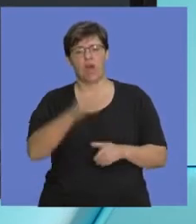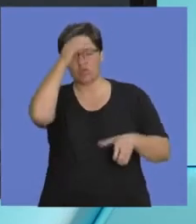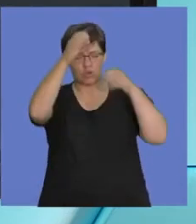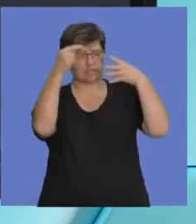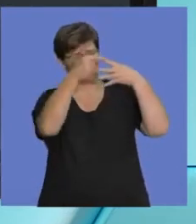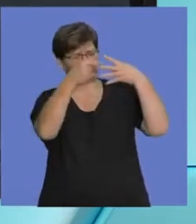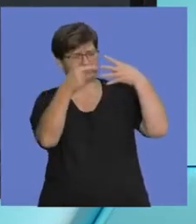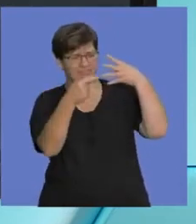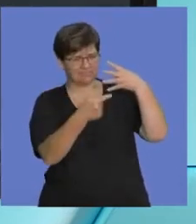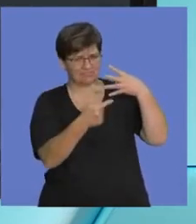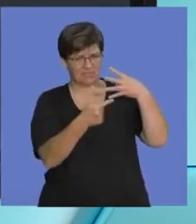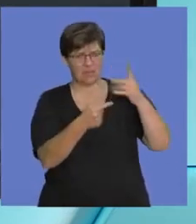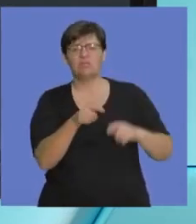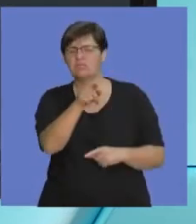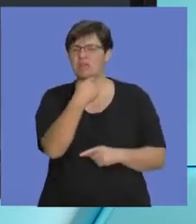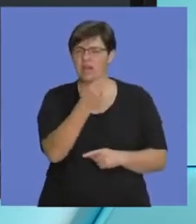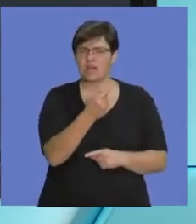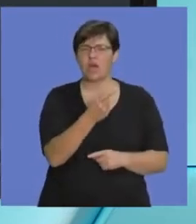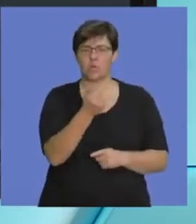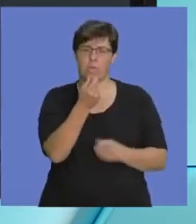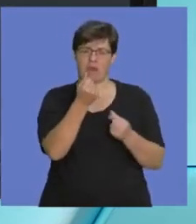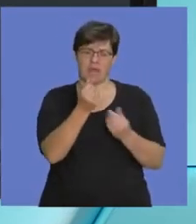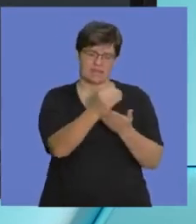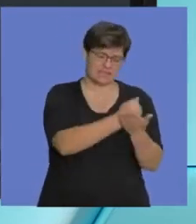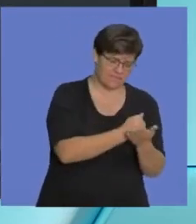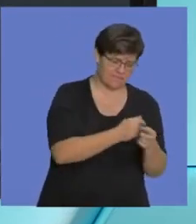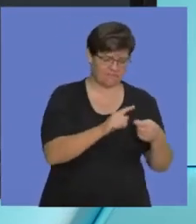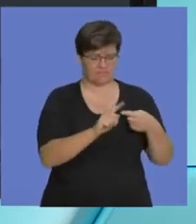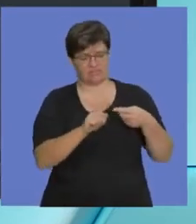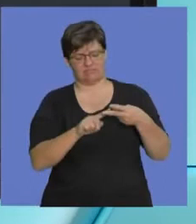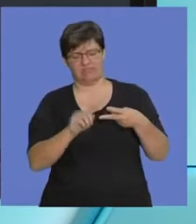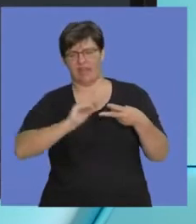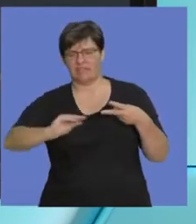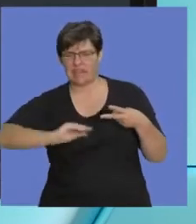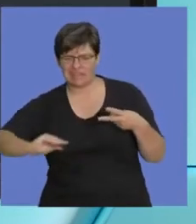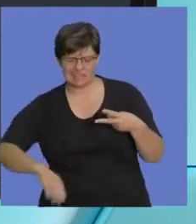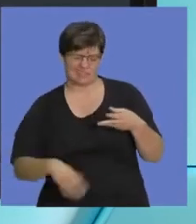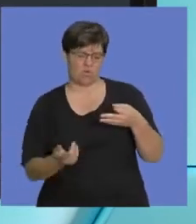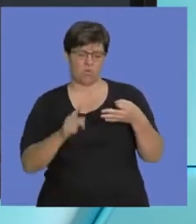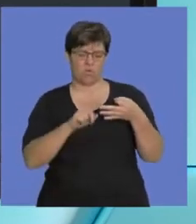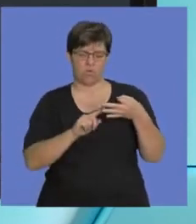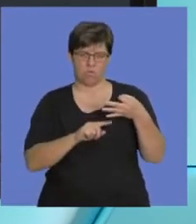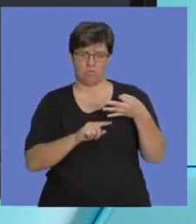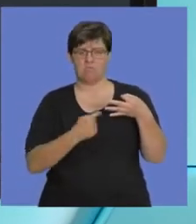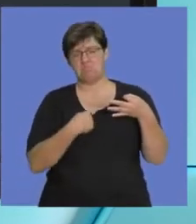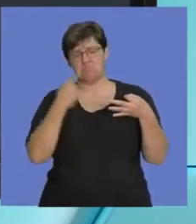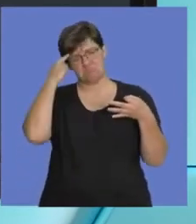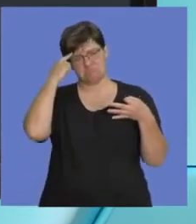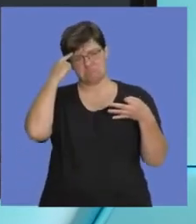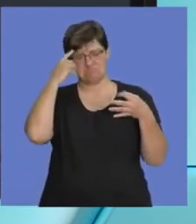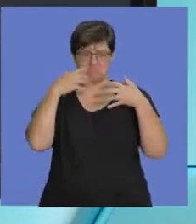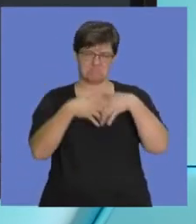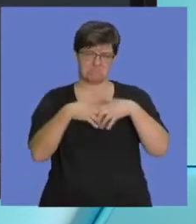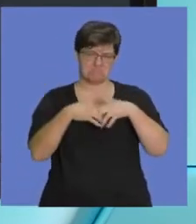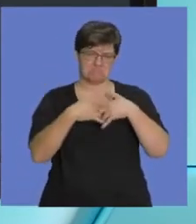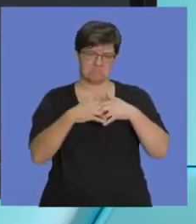it means maybe to save money or to invest money, or what it means to also even consider when we talk